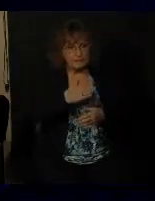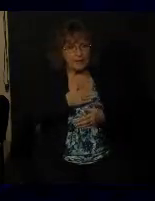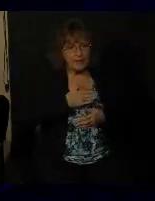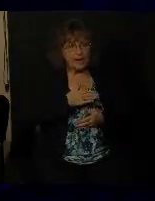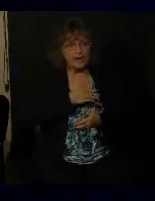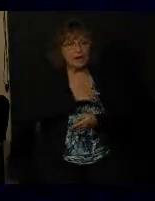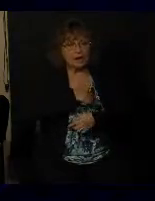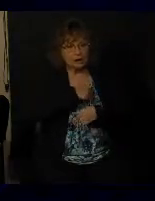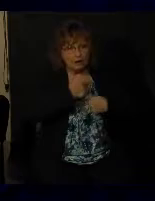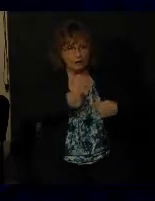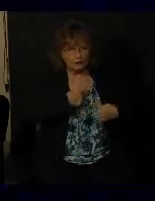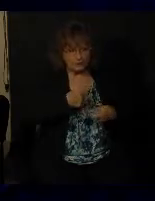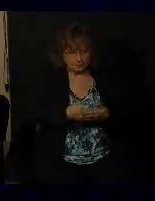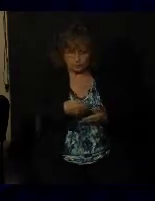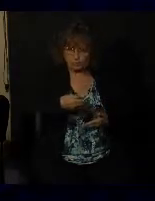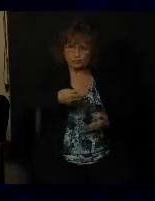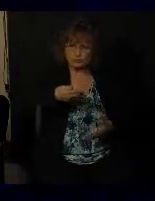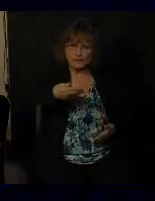Let's pray.